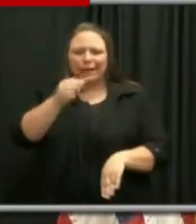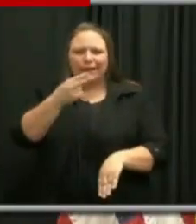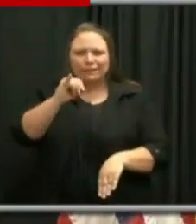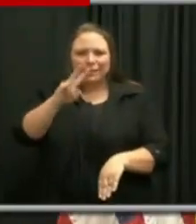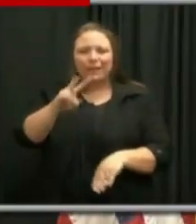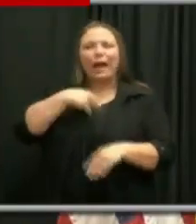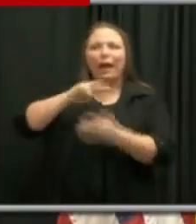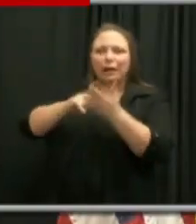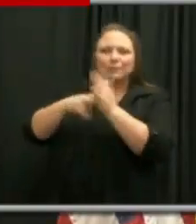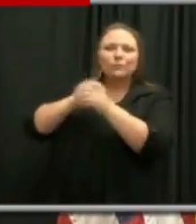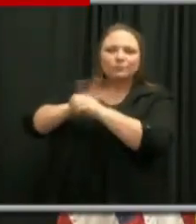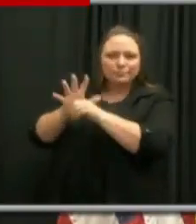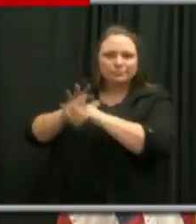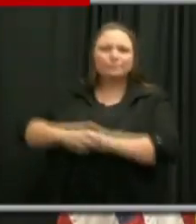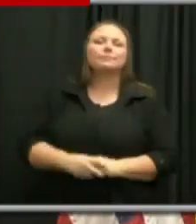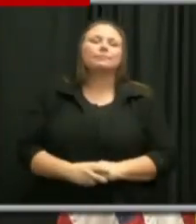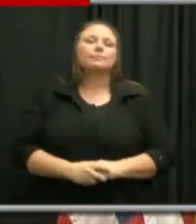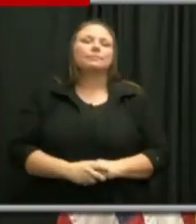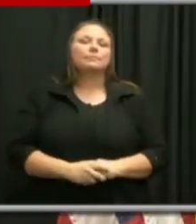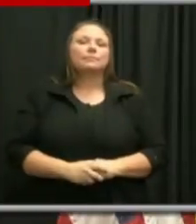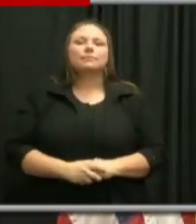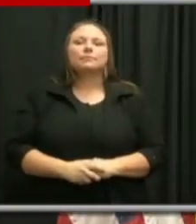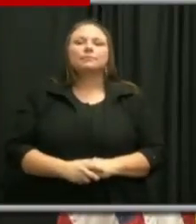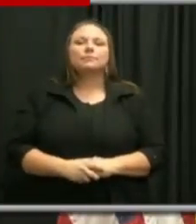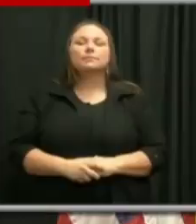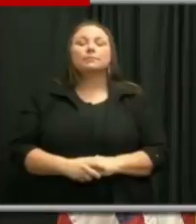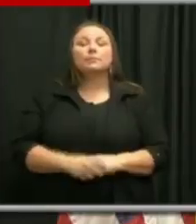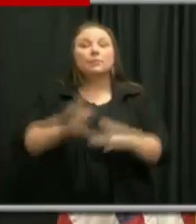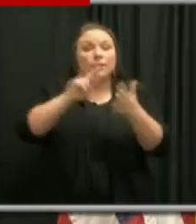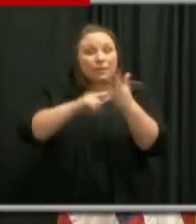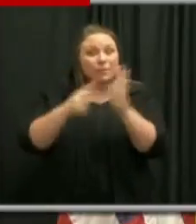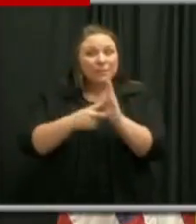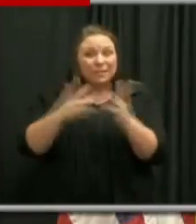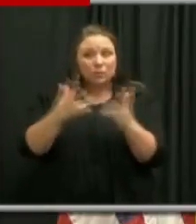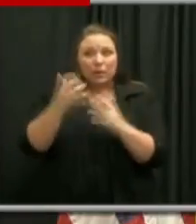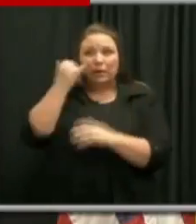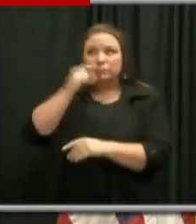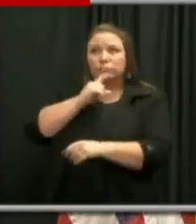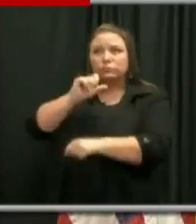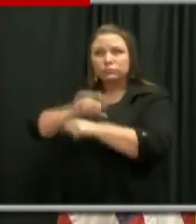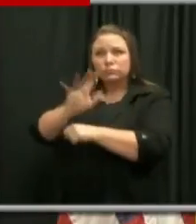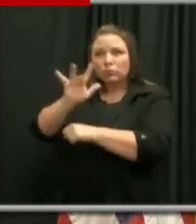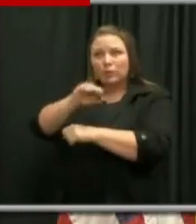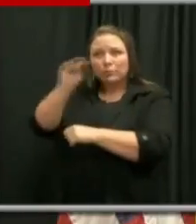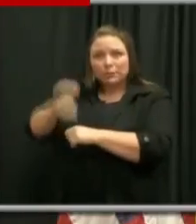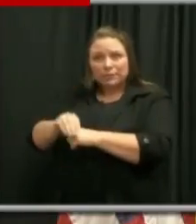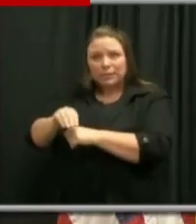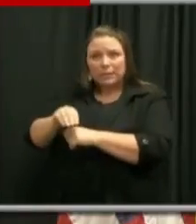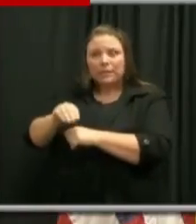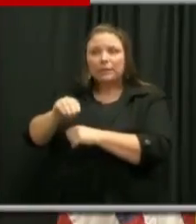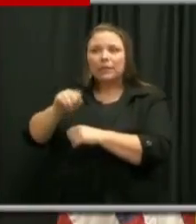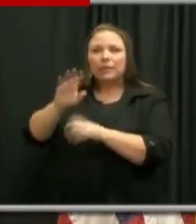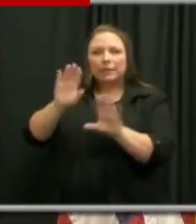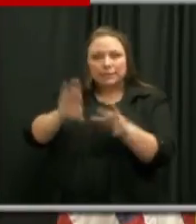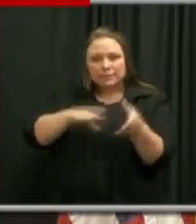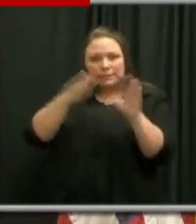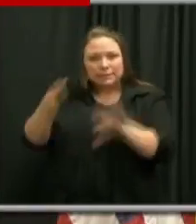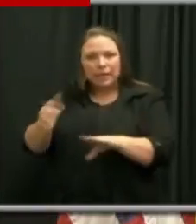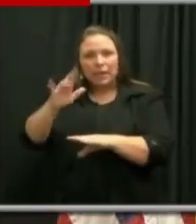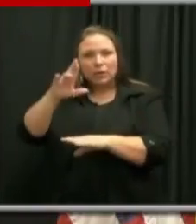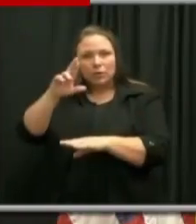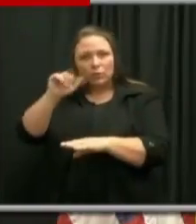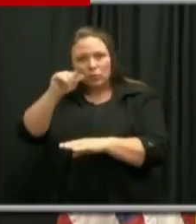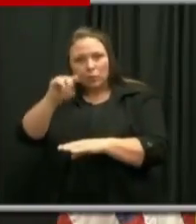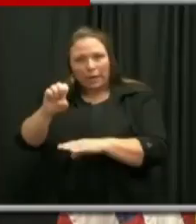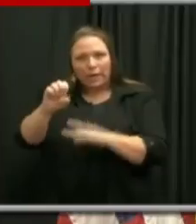COVID-19. So what that would mean is if that is true, the fatality rate of this virus is actually